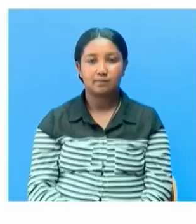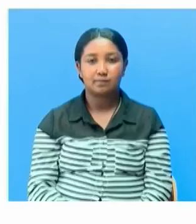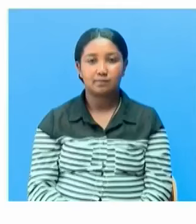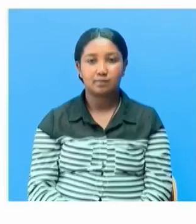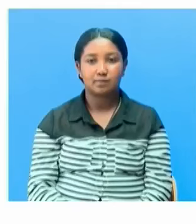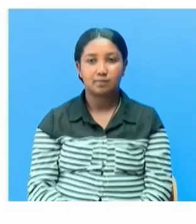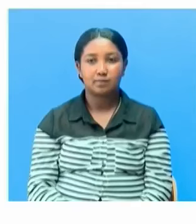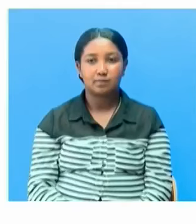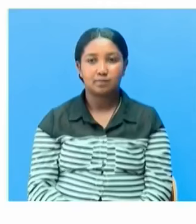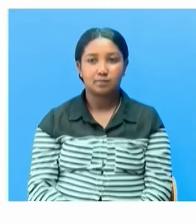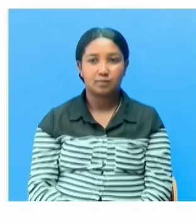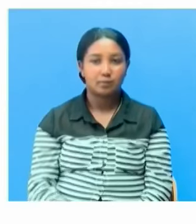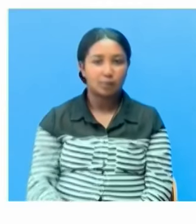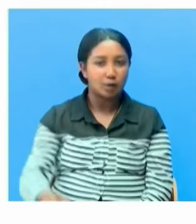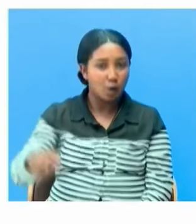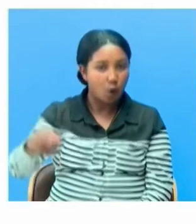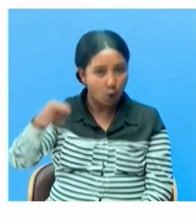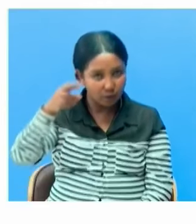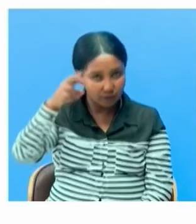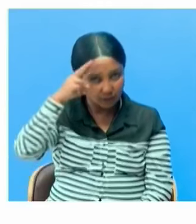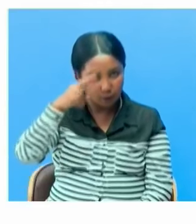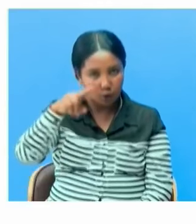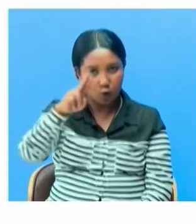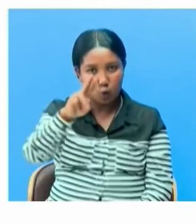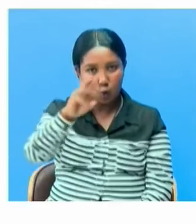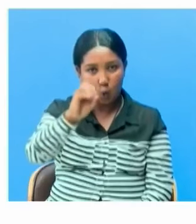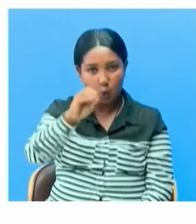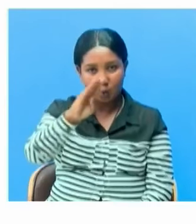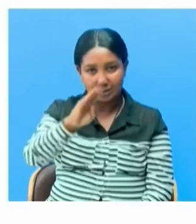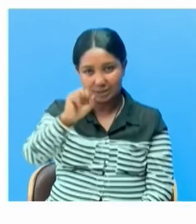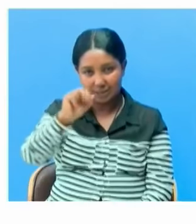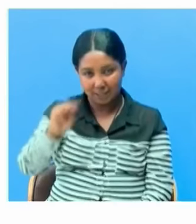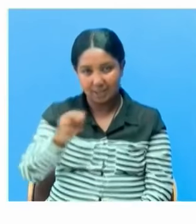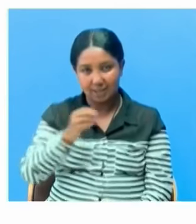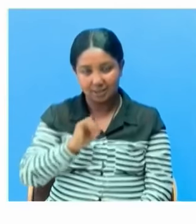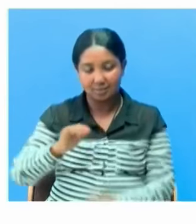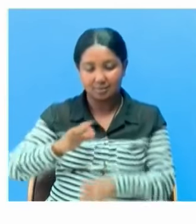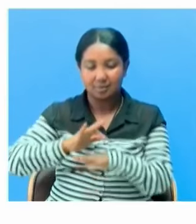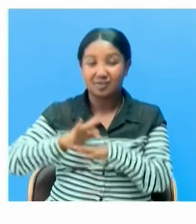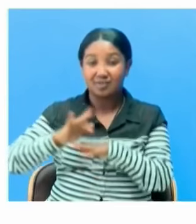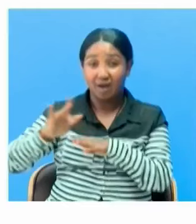is, in the bracket here, the word